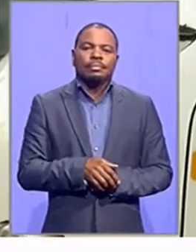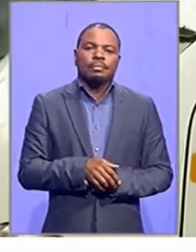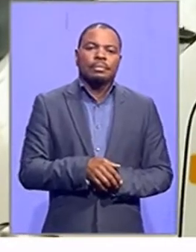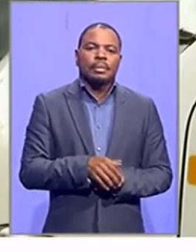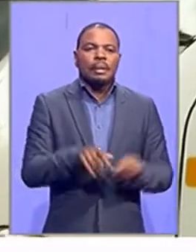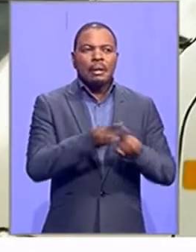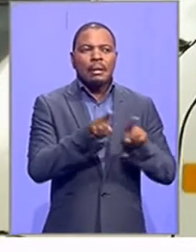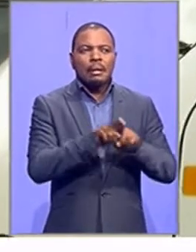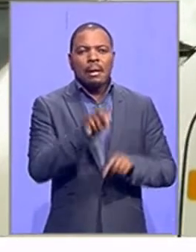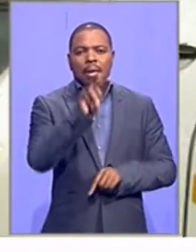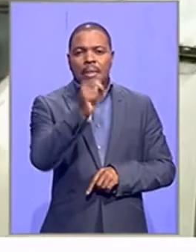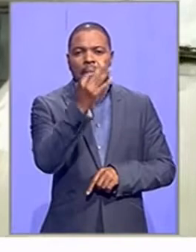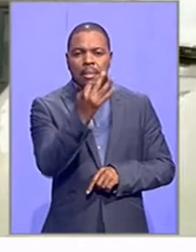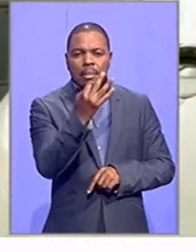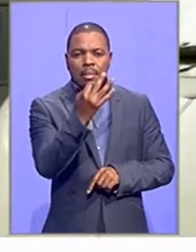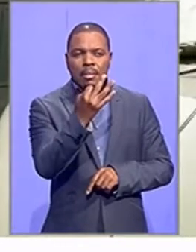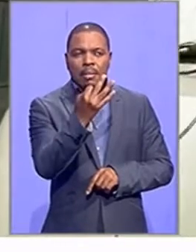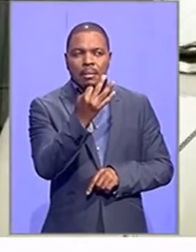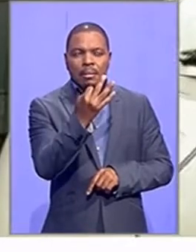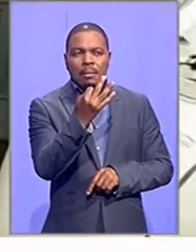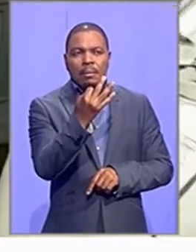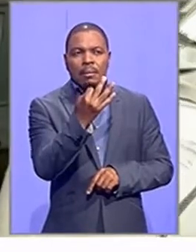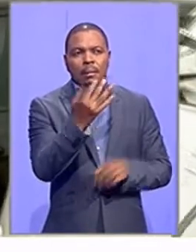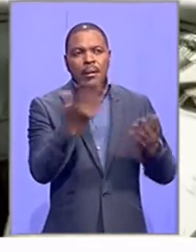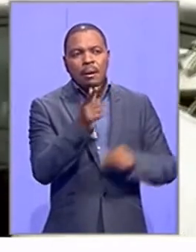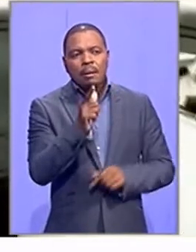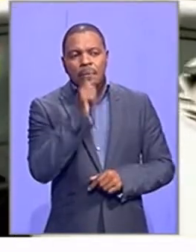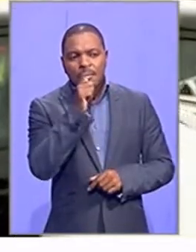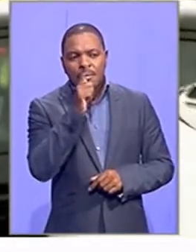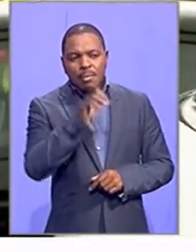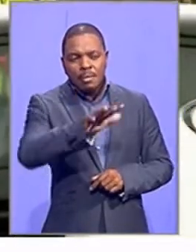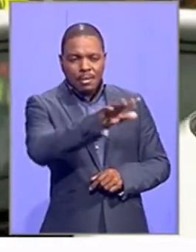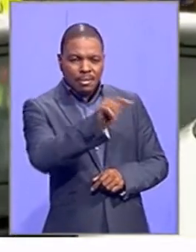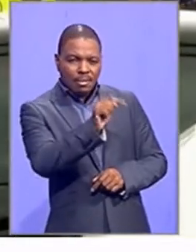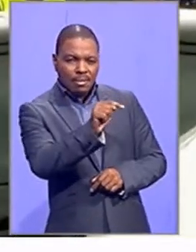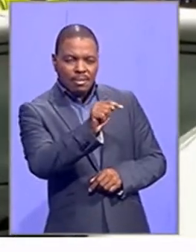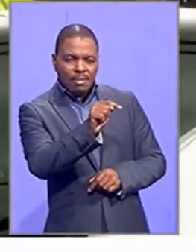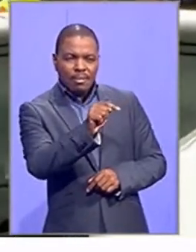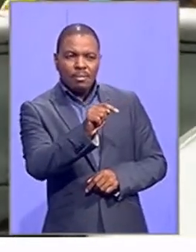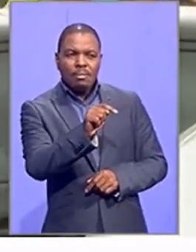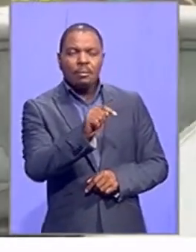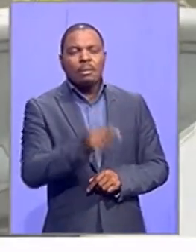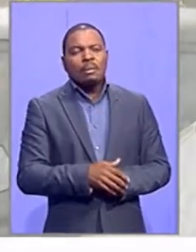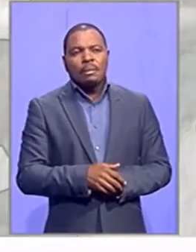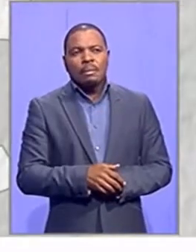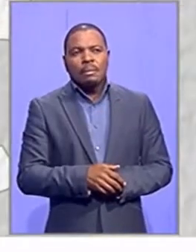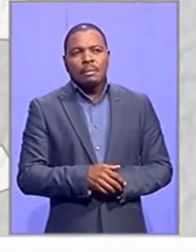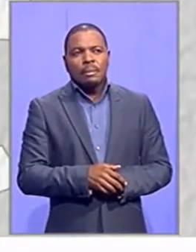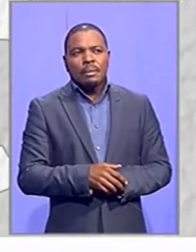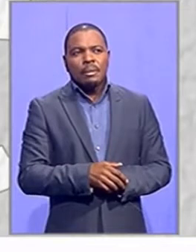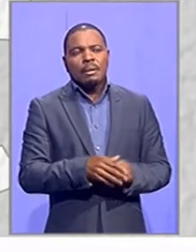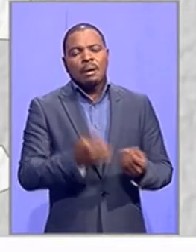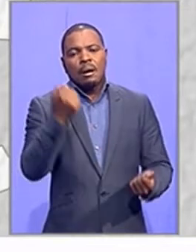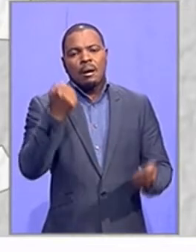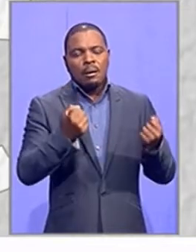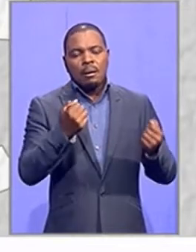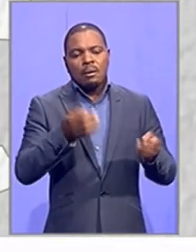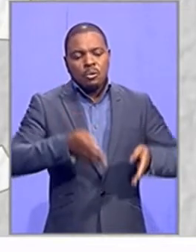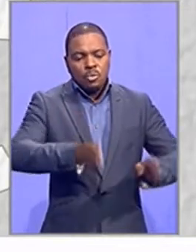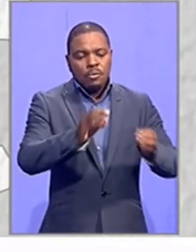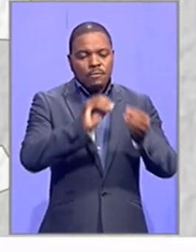like on the entry around Peter Marisbeck, the road construction, so but